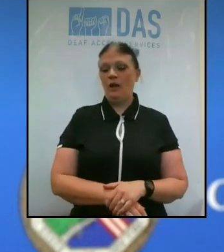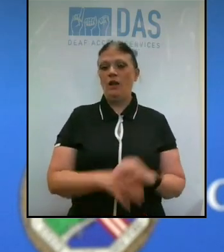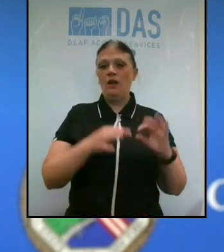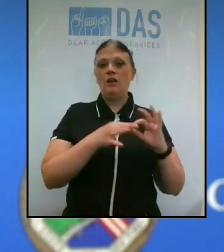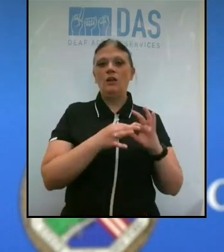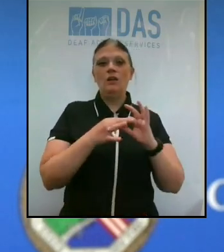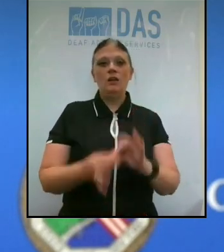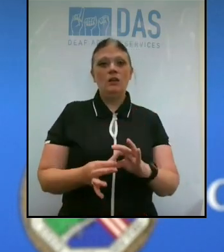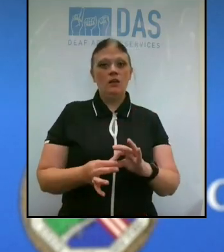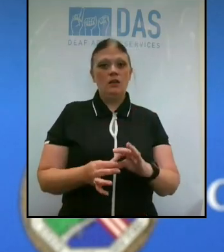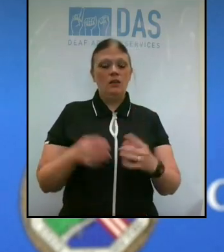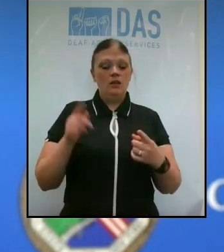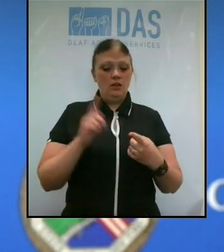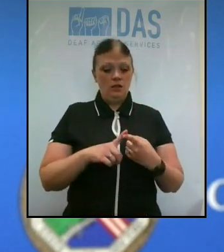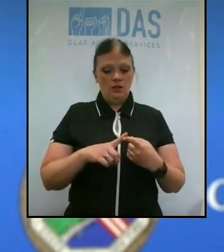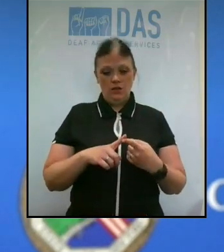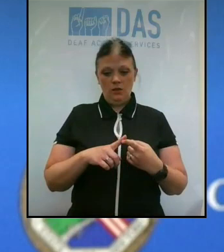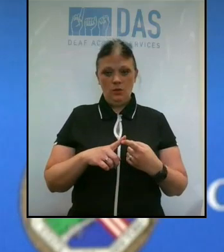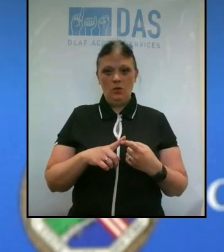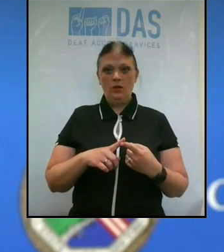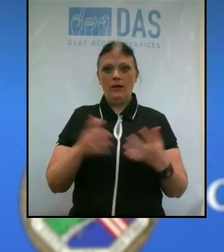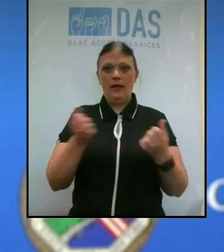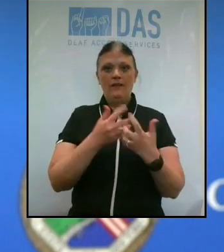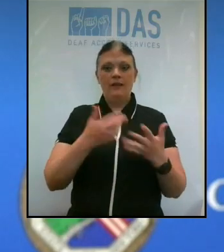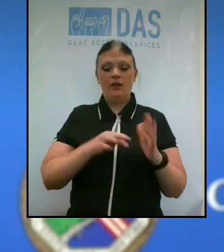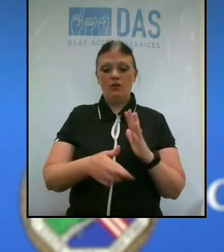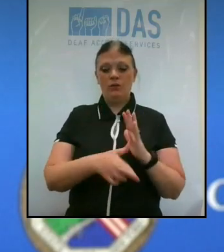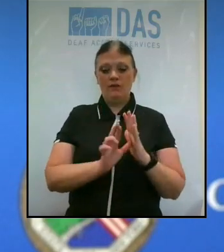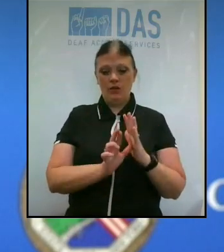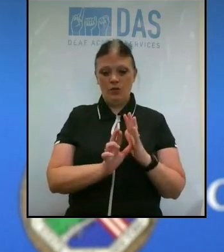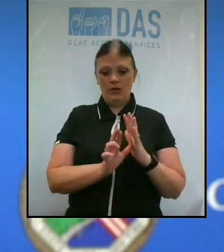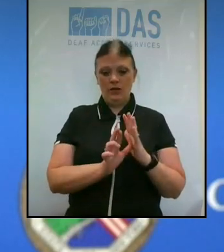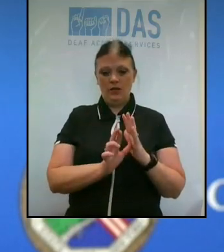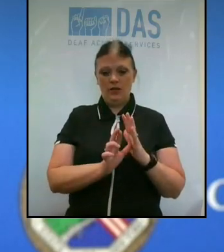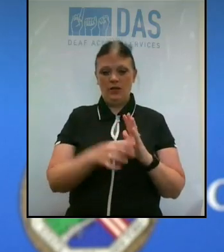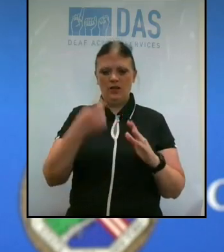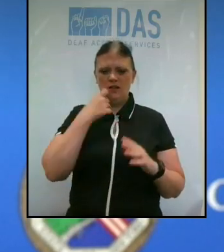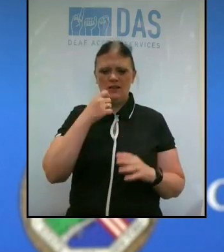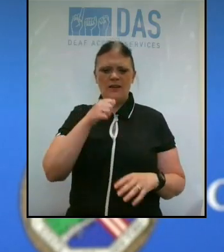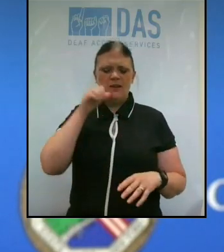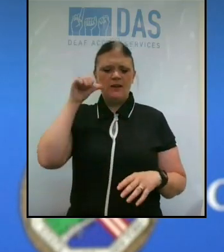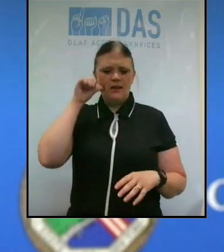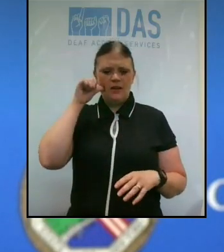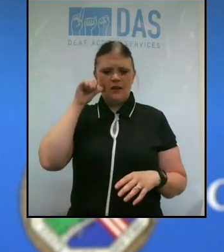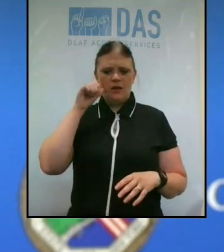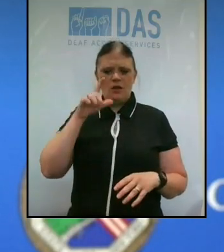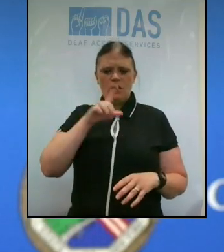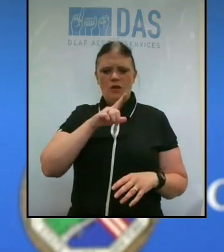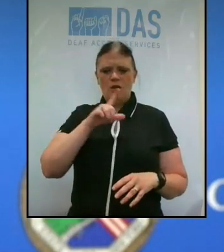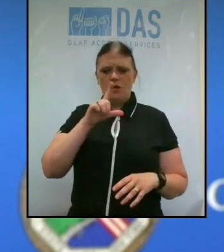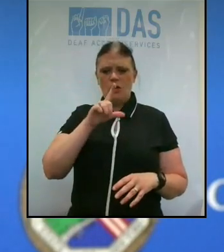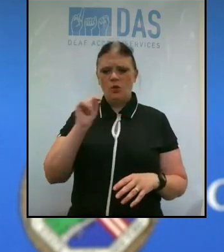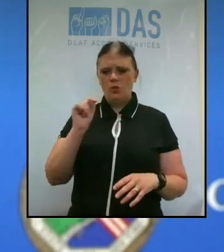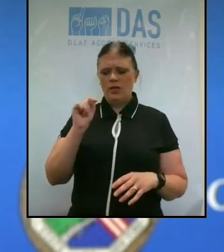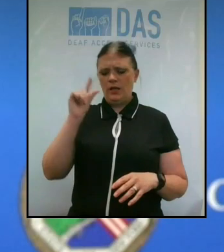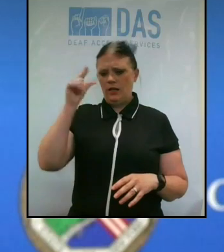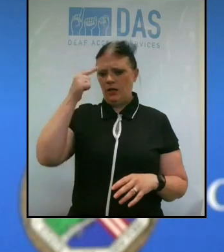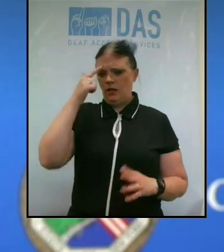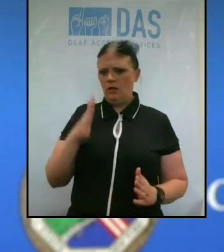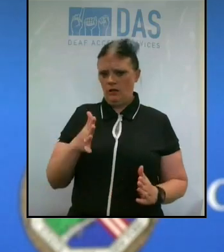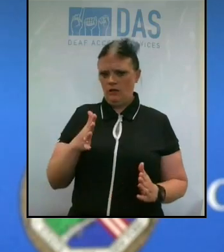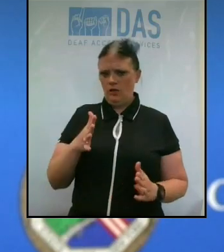to the data that you've been reviewing and the talk yesterday by the Lieutenant Governor that the region is on